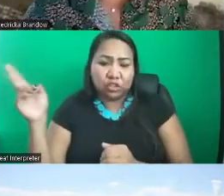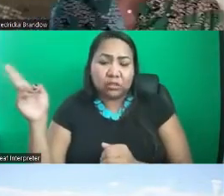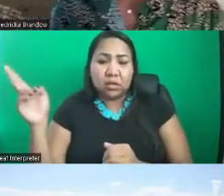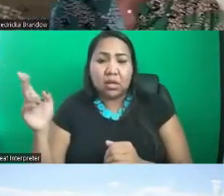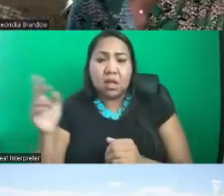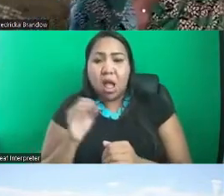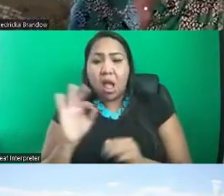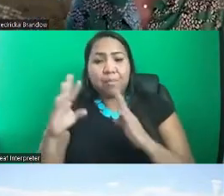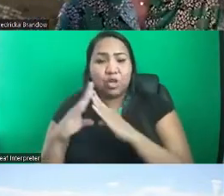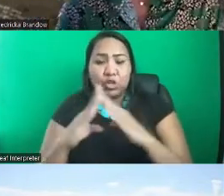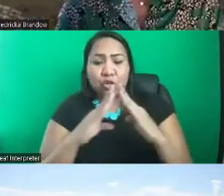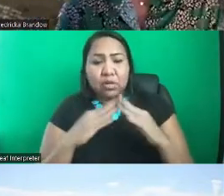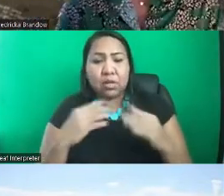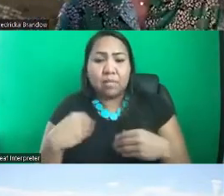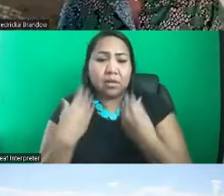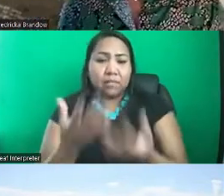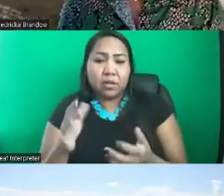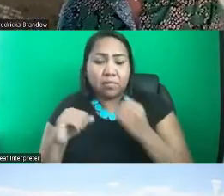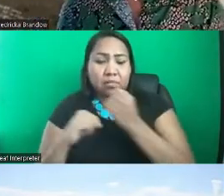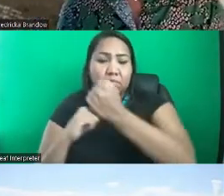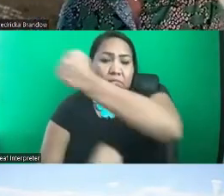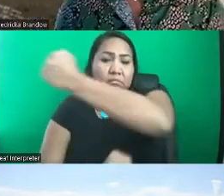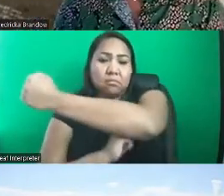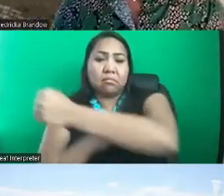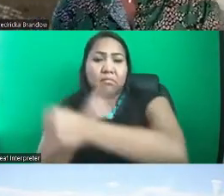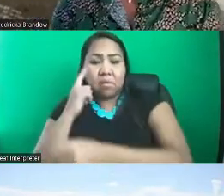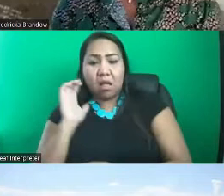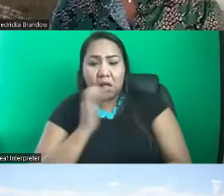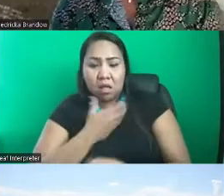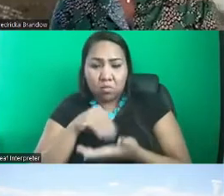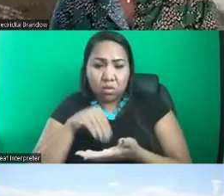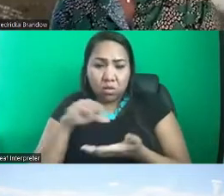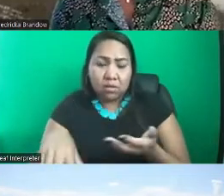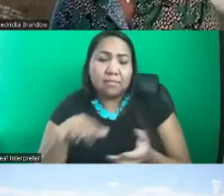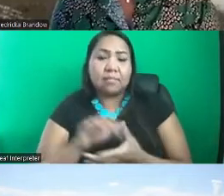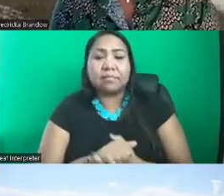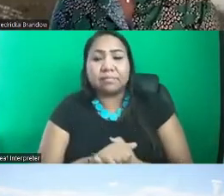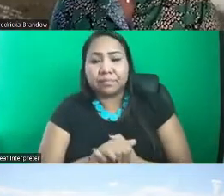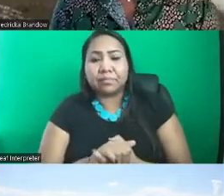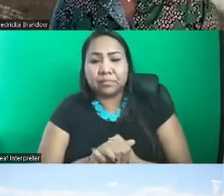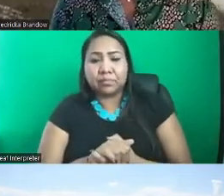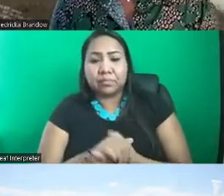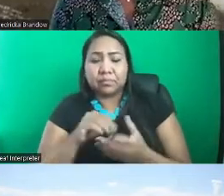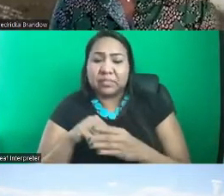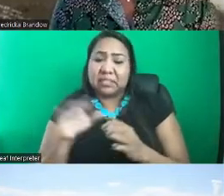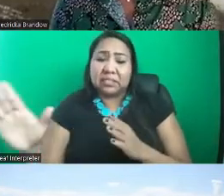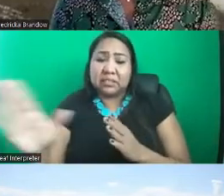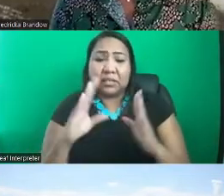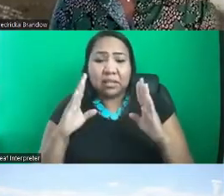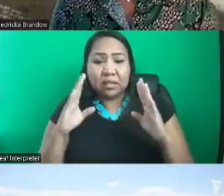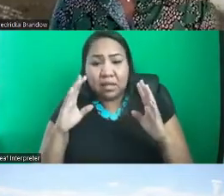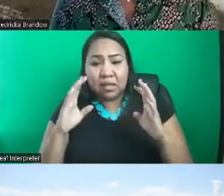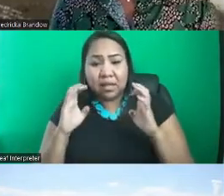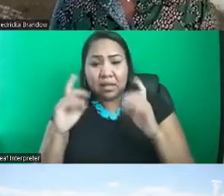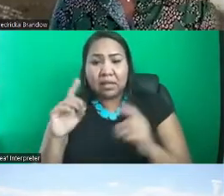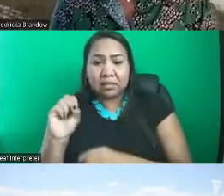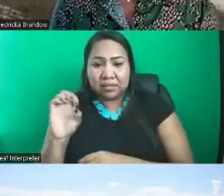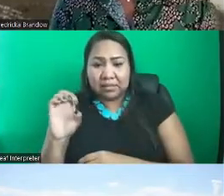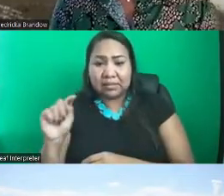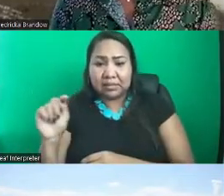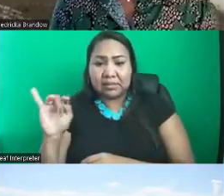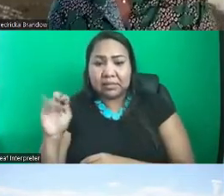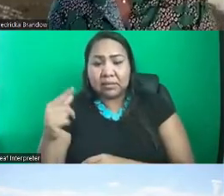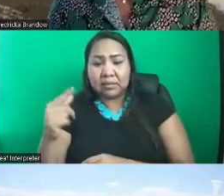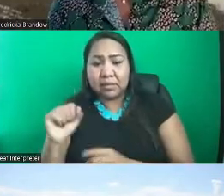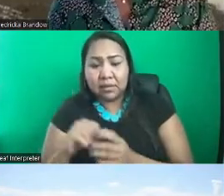a foundation for our students to persist through educational settings. So as we think about these